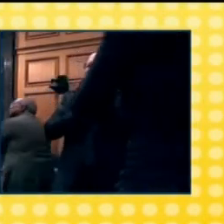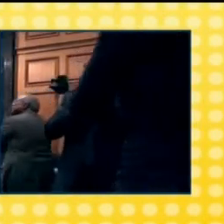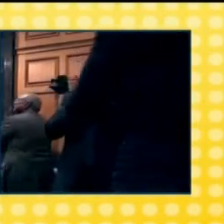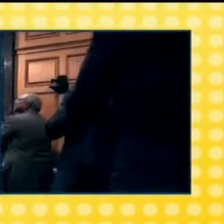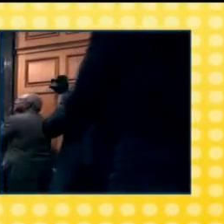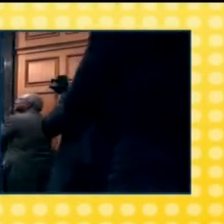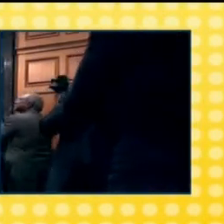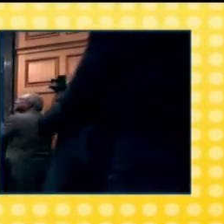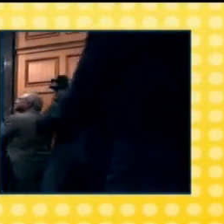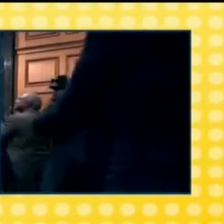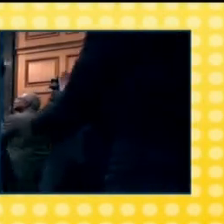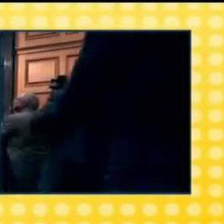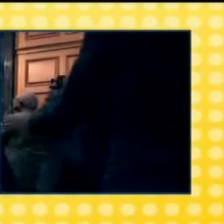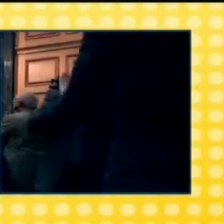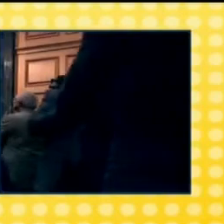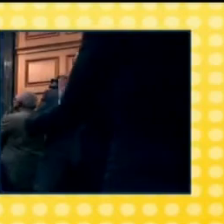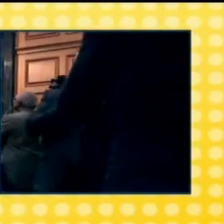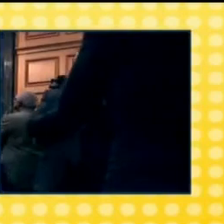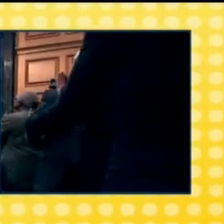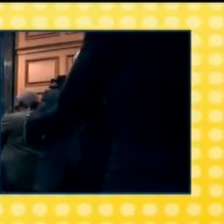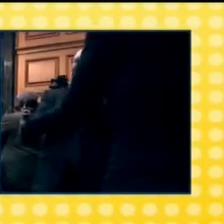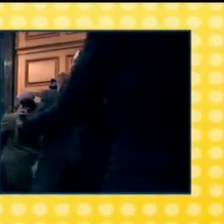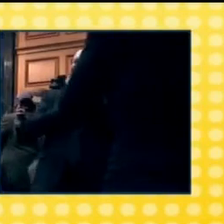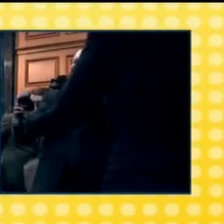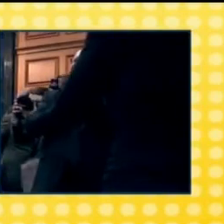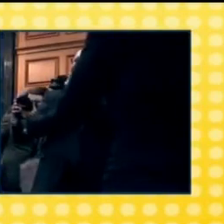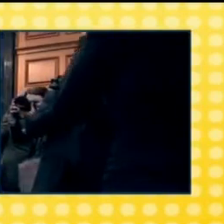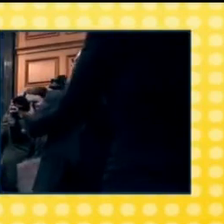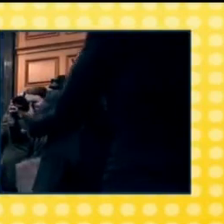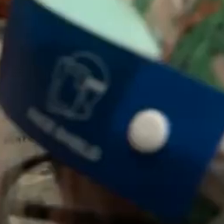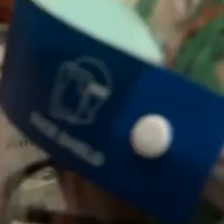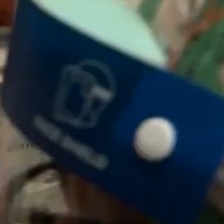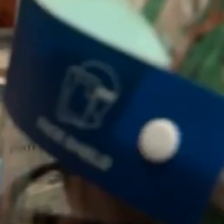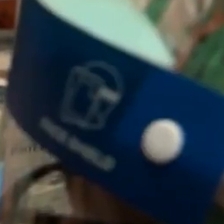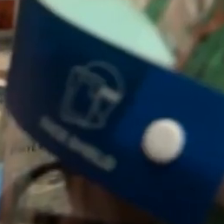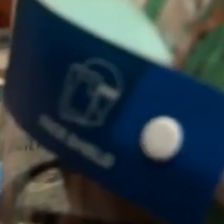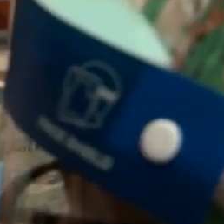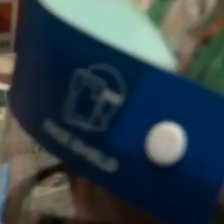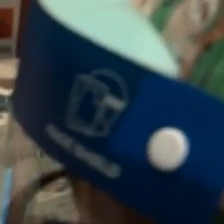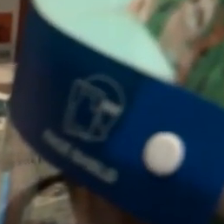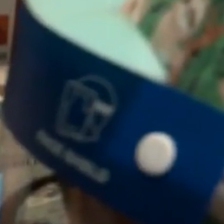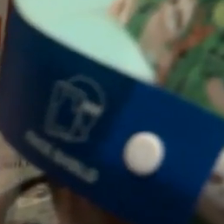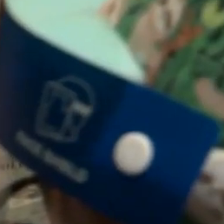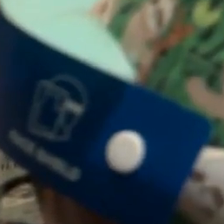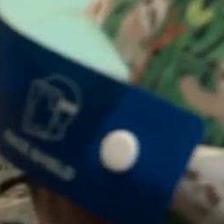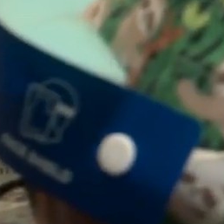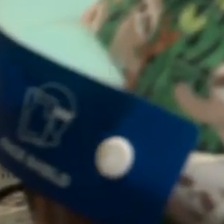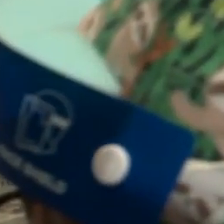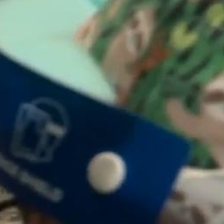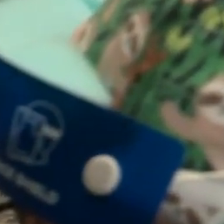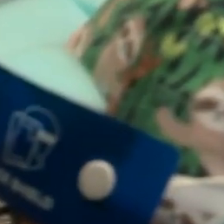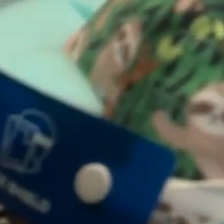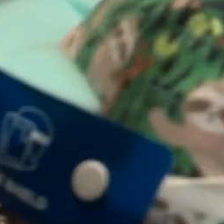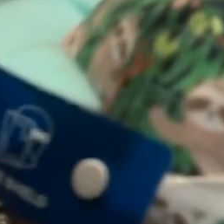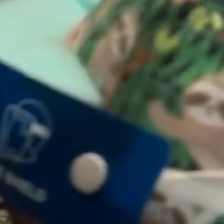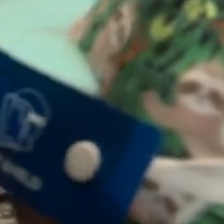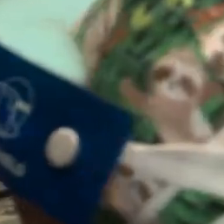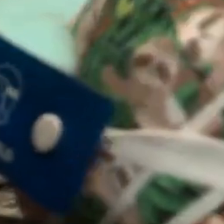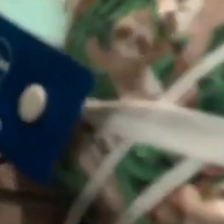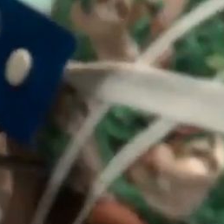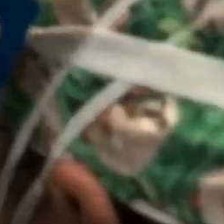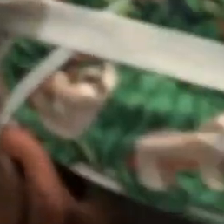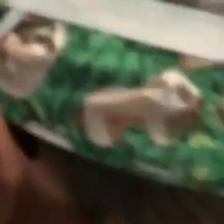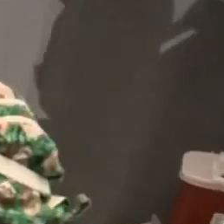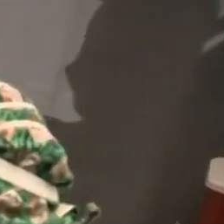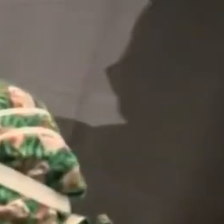Holcomb touted the record $22 billion of capital investment in the state last year. Forbes rated Indiana the best state for starting a